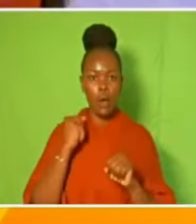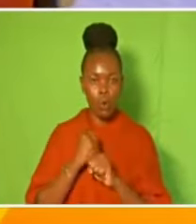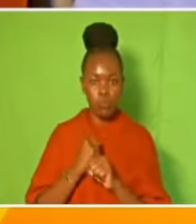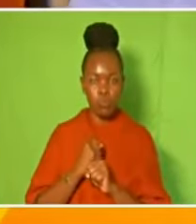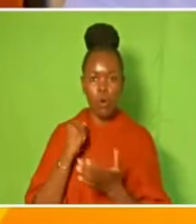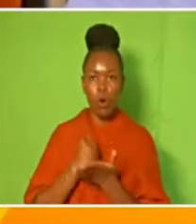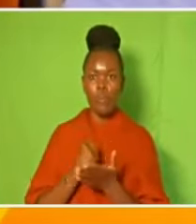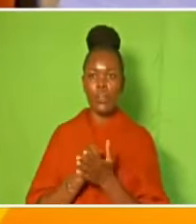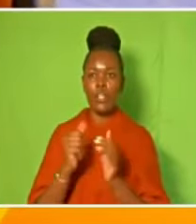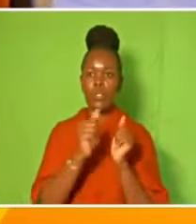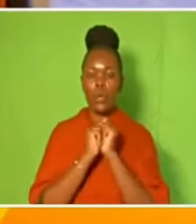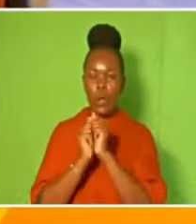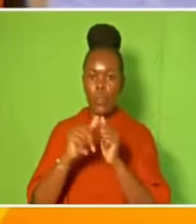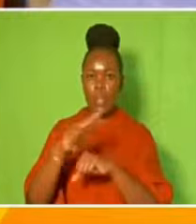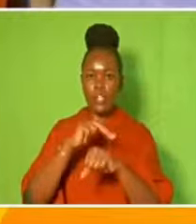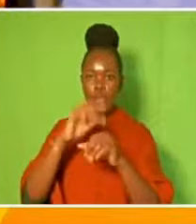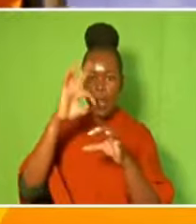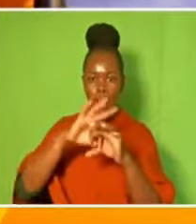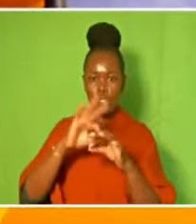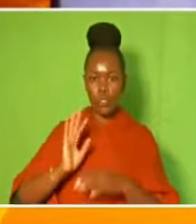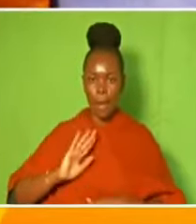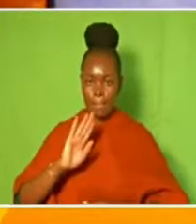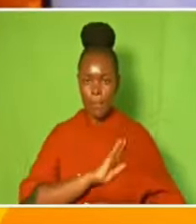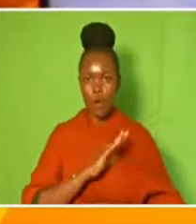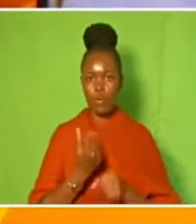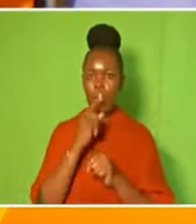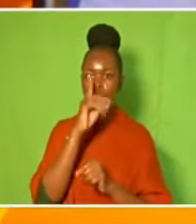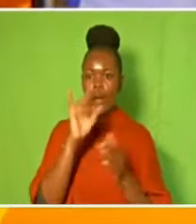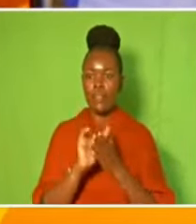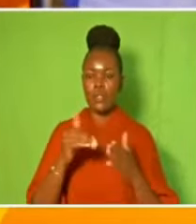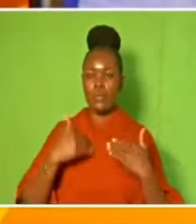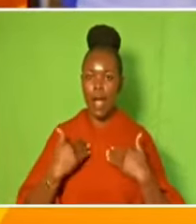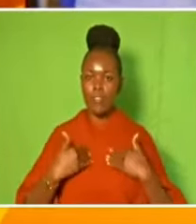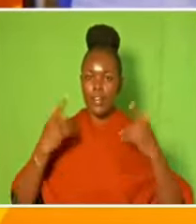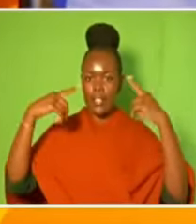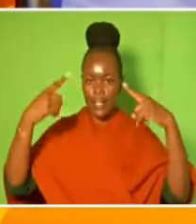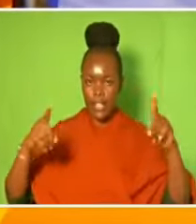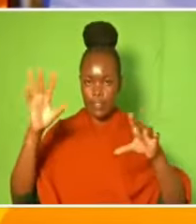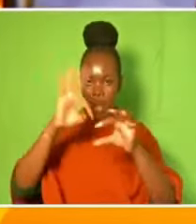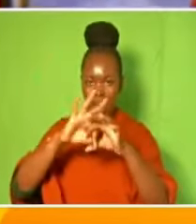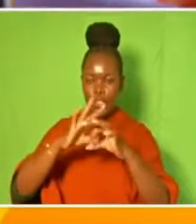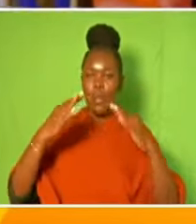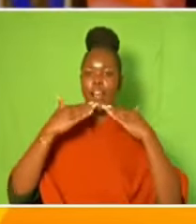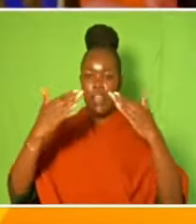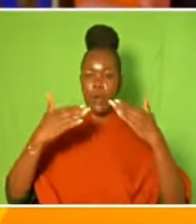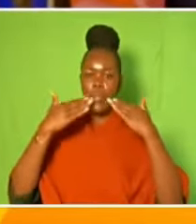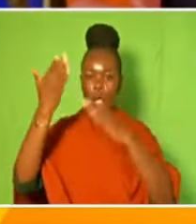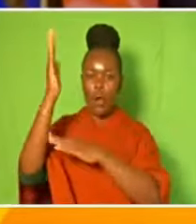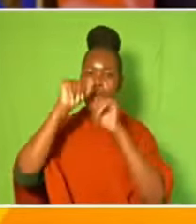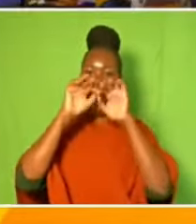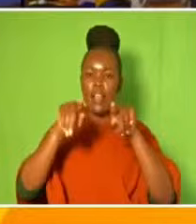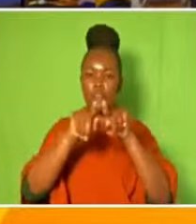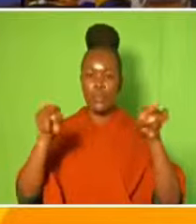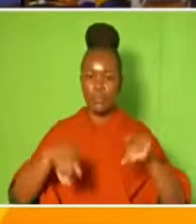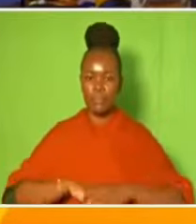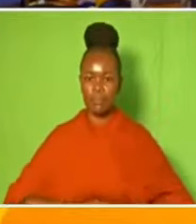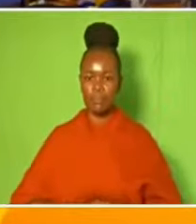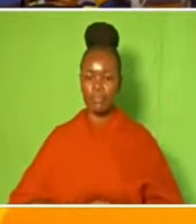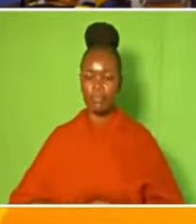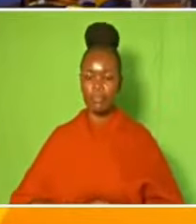with the National Elections Board to make sure that we have successful elections. Thank you and God bless you.